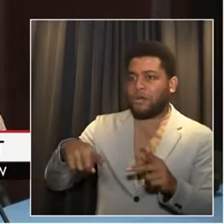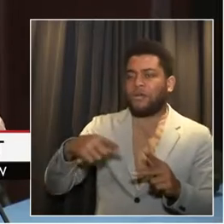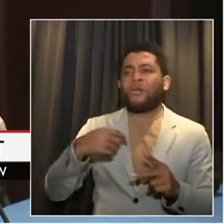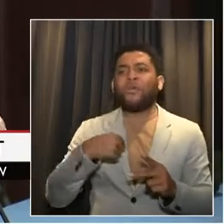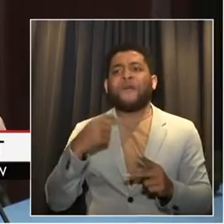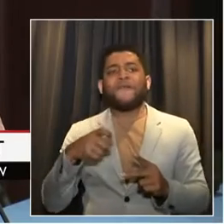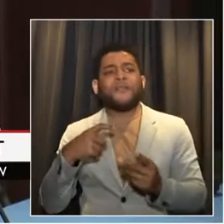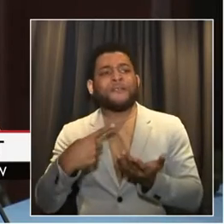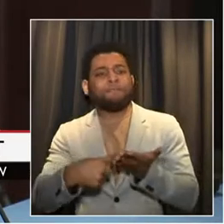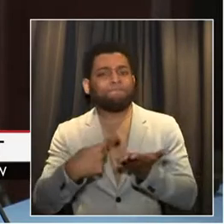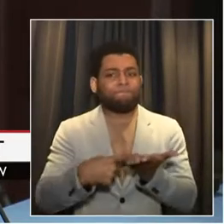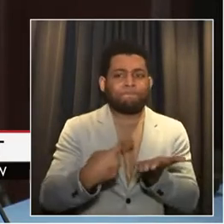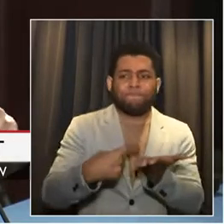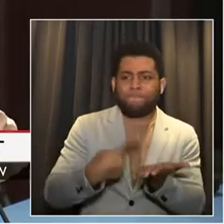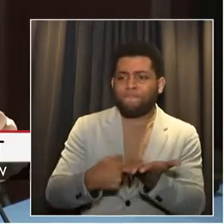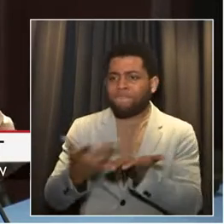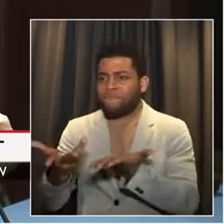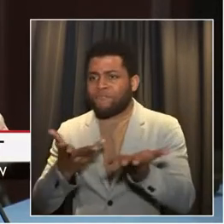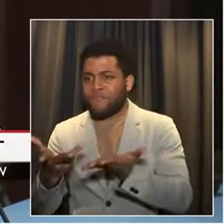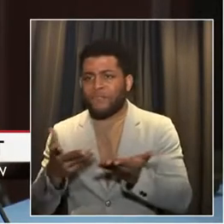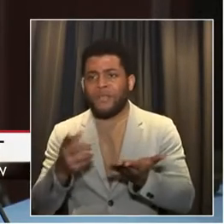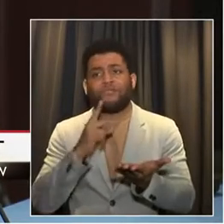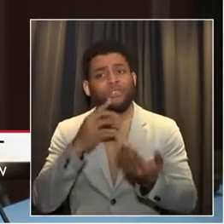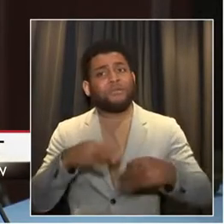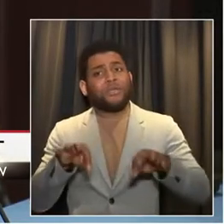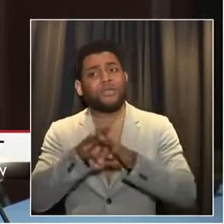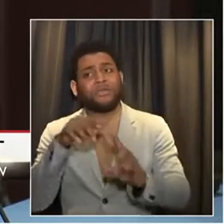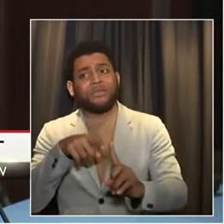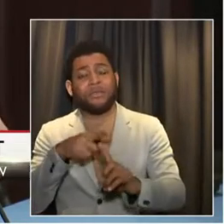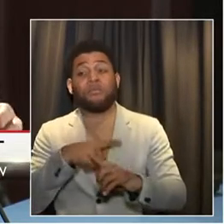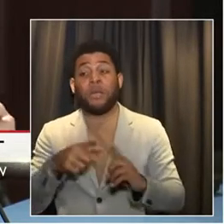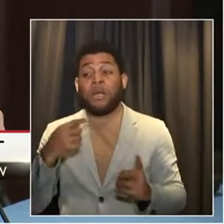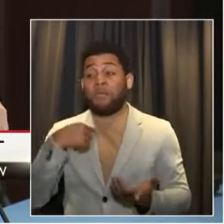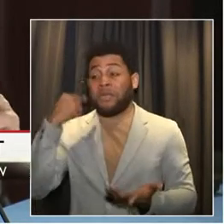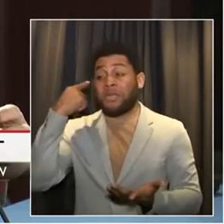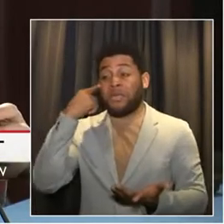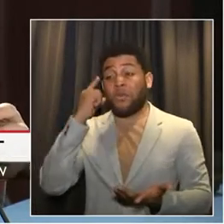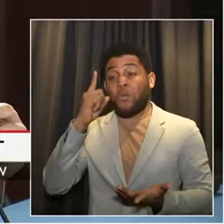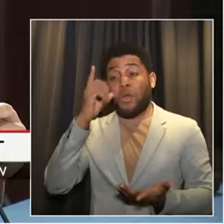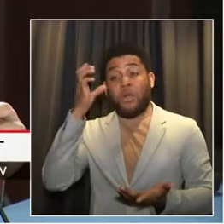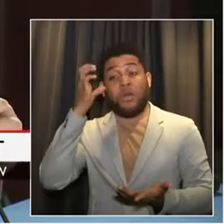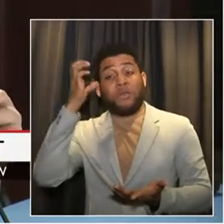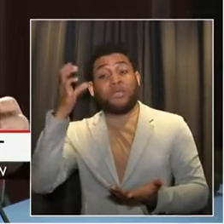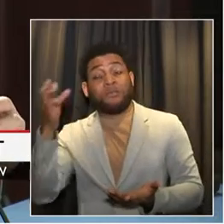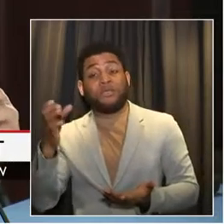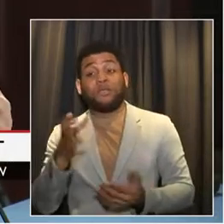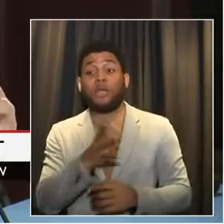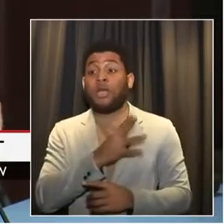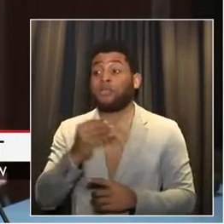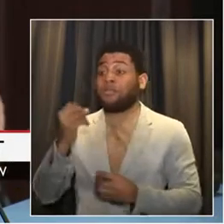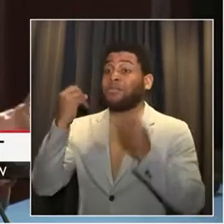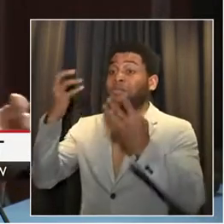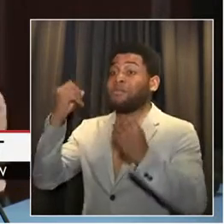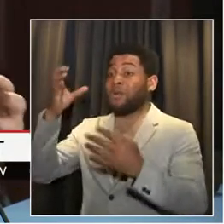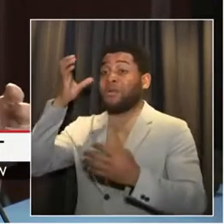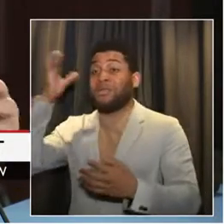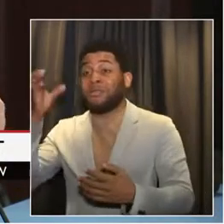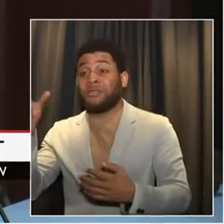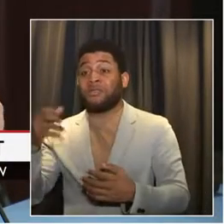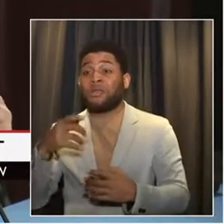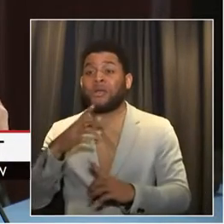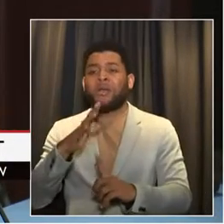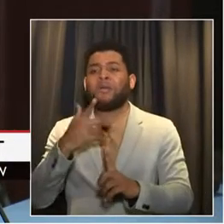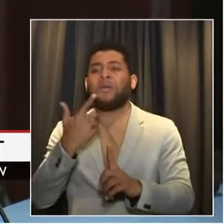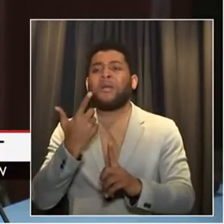you thinking about one concept, multiple concepts? I don't think you want to get to 10, but how are you thinking